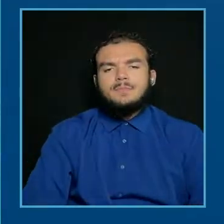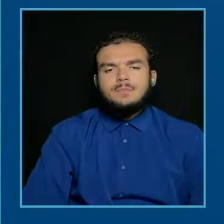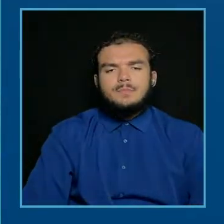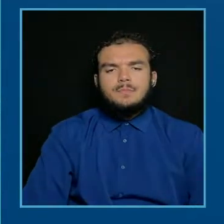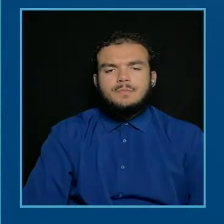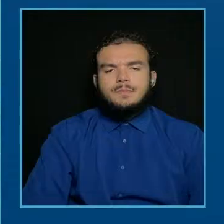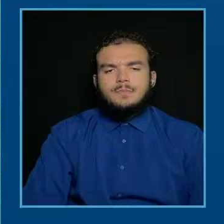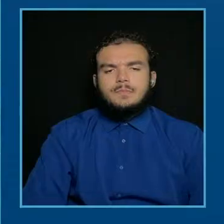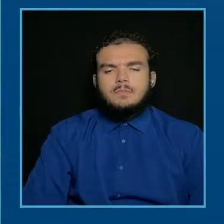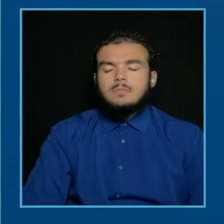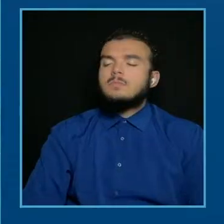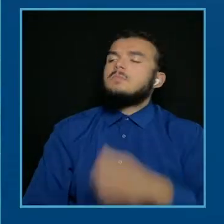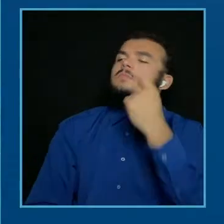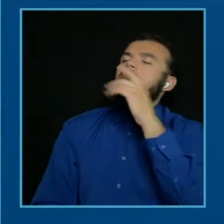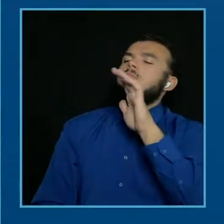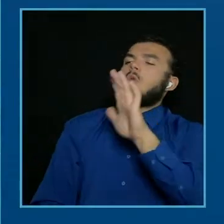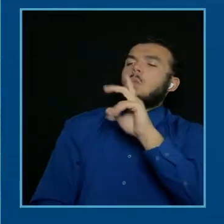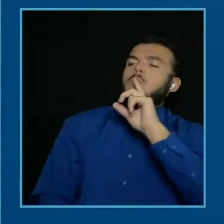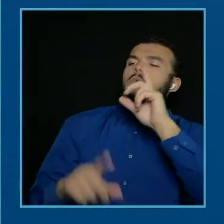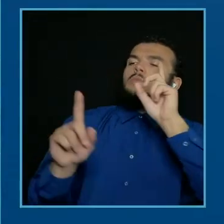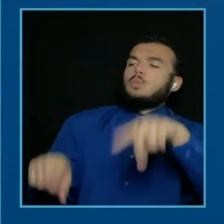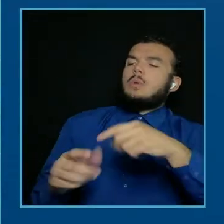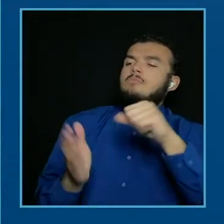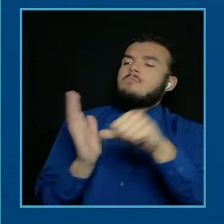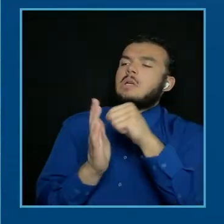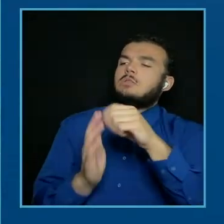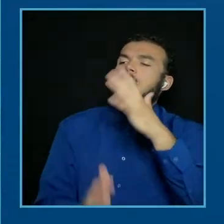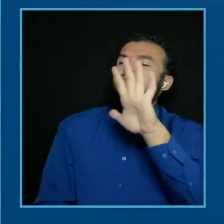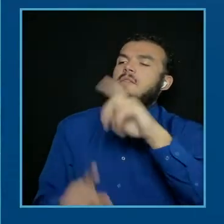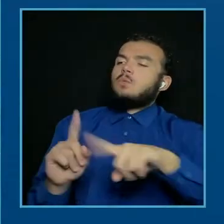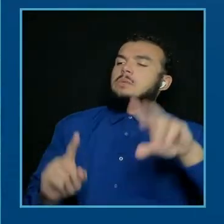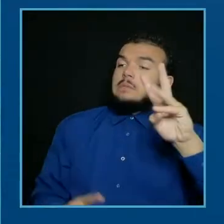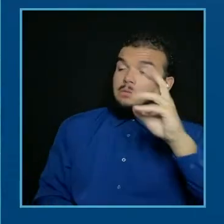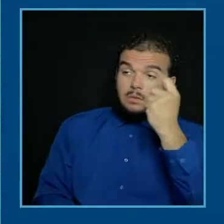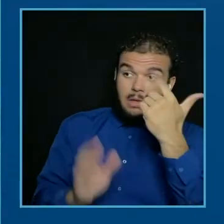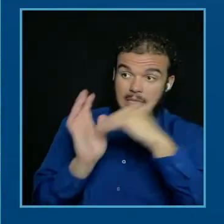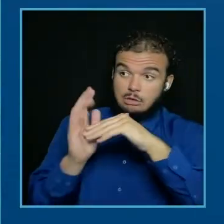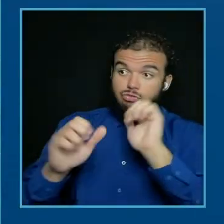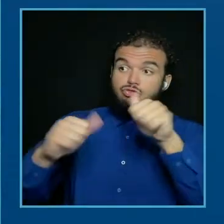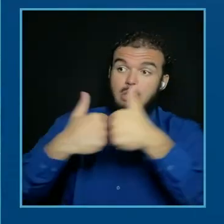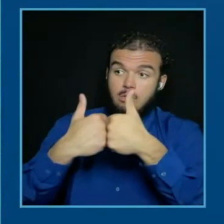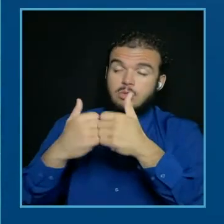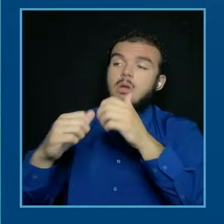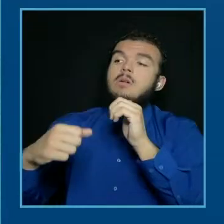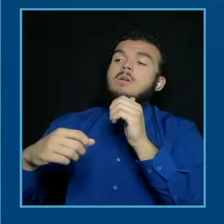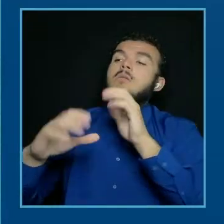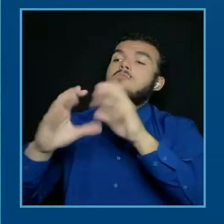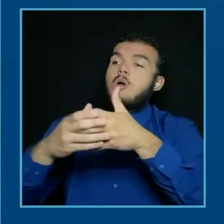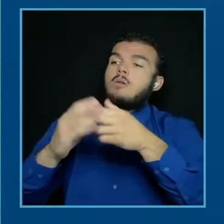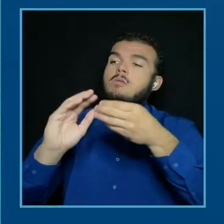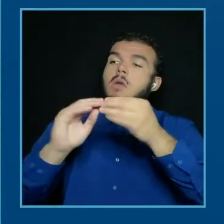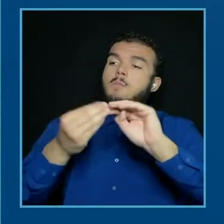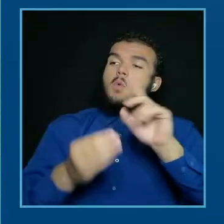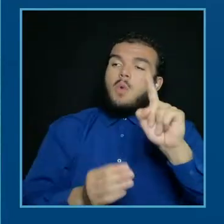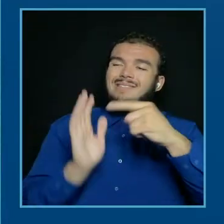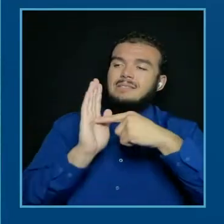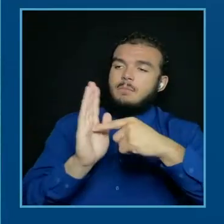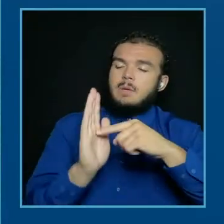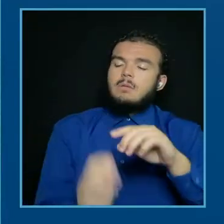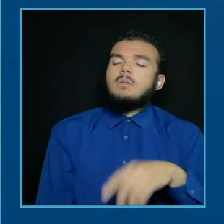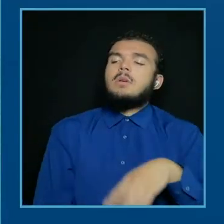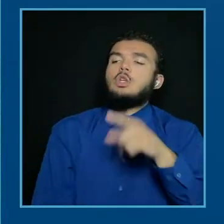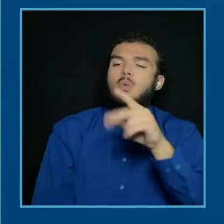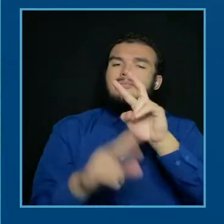In your report on pages 5 through 6, again, Challenging Parties Exhibit Number 1, you analyze